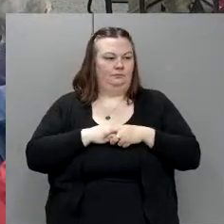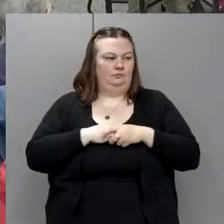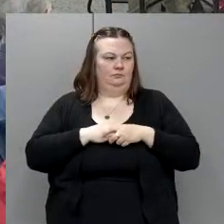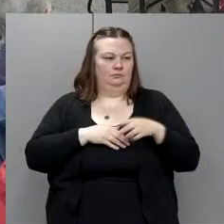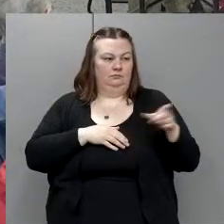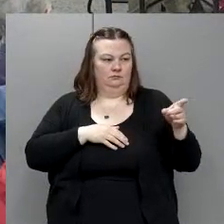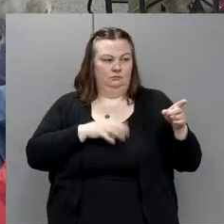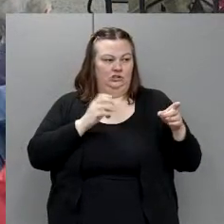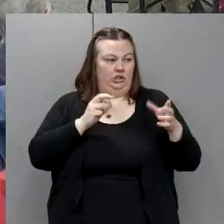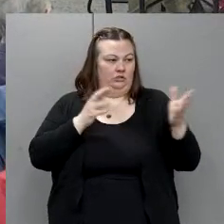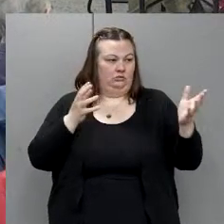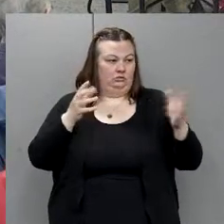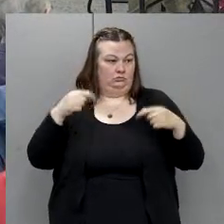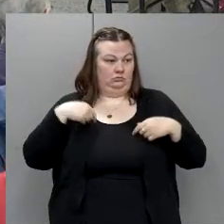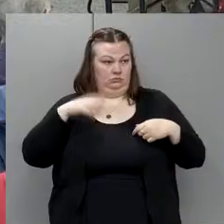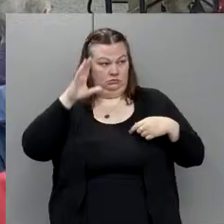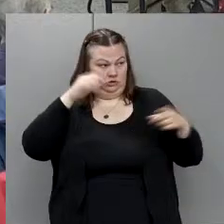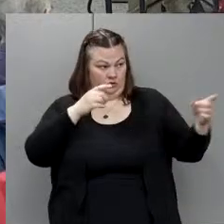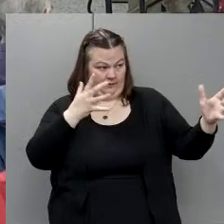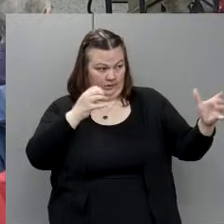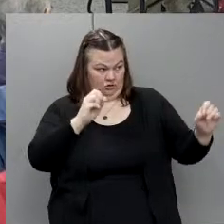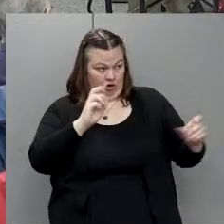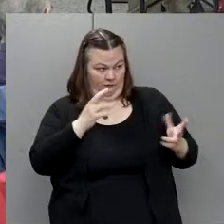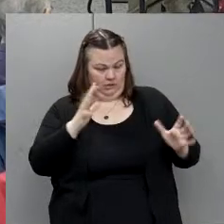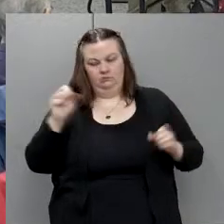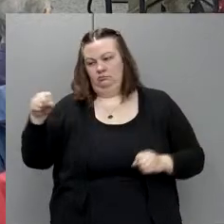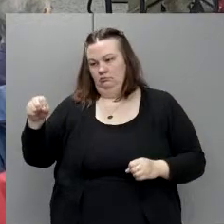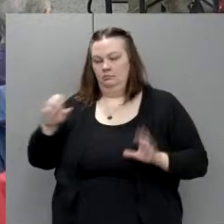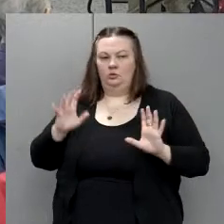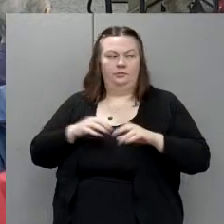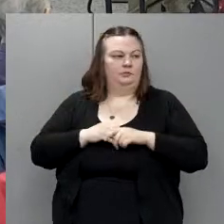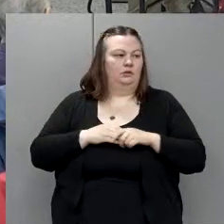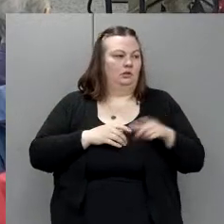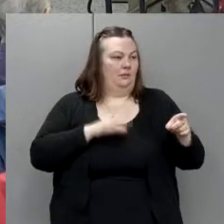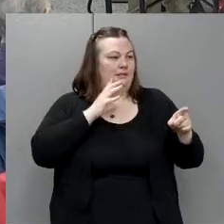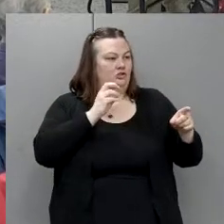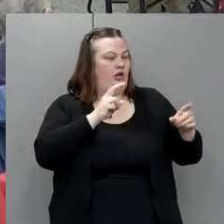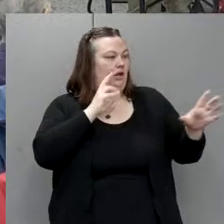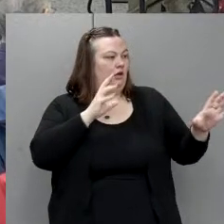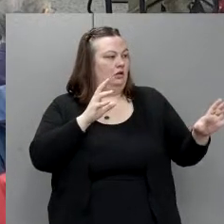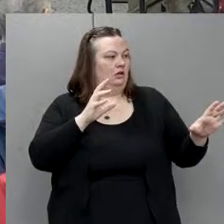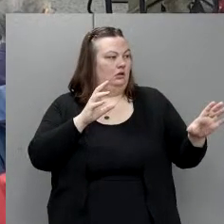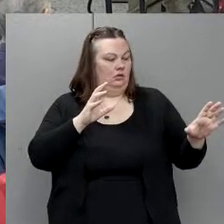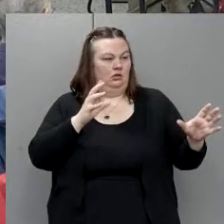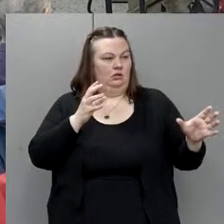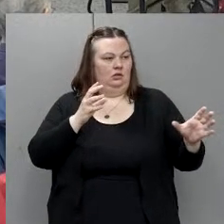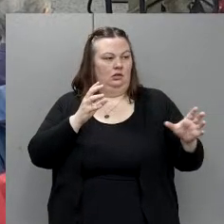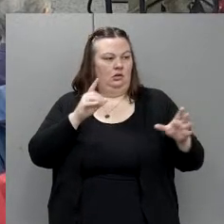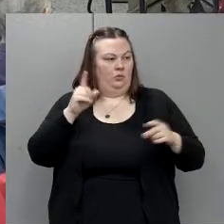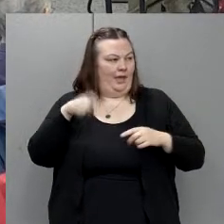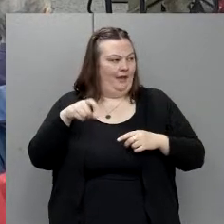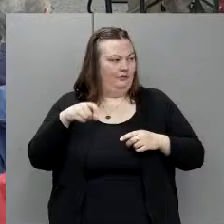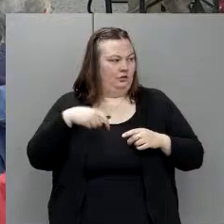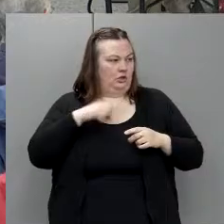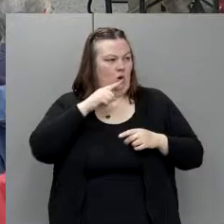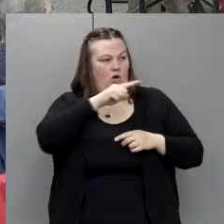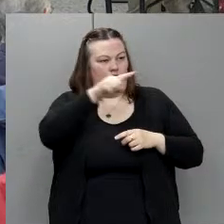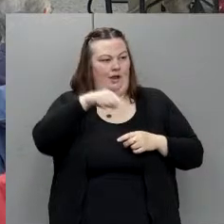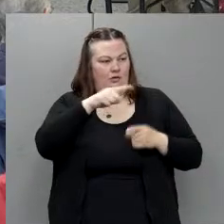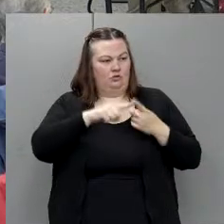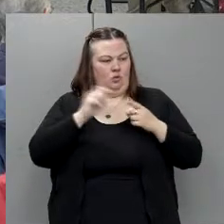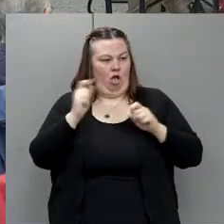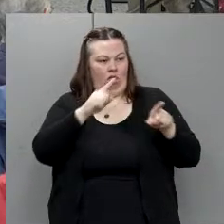Chair, you finished, Art? Okay. Mr. Chair. No, we have to go around to